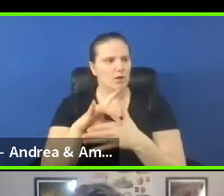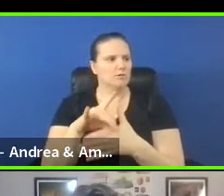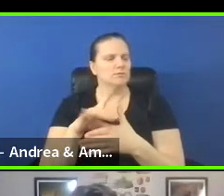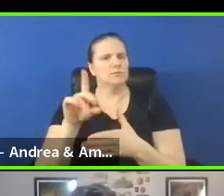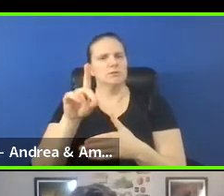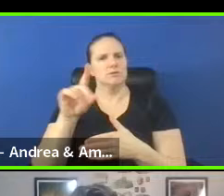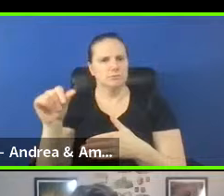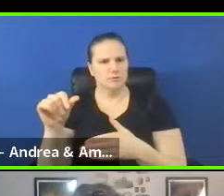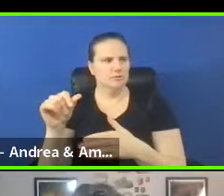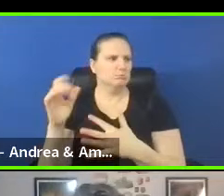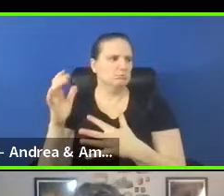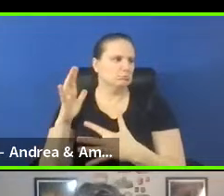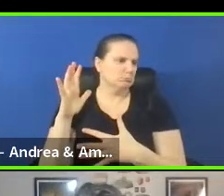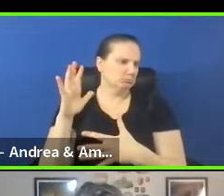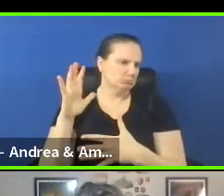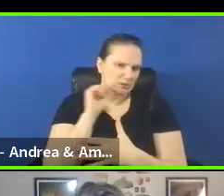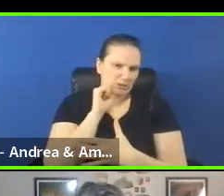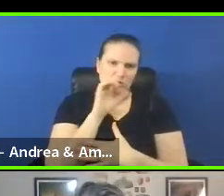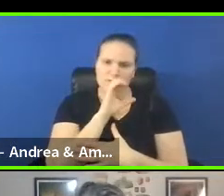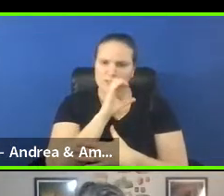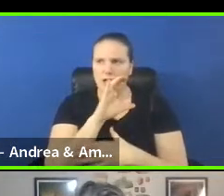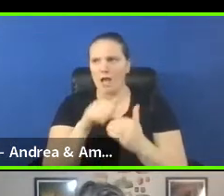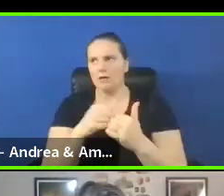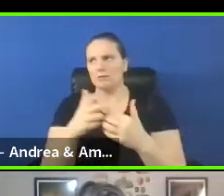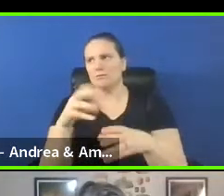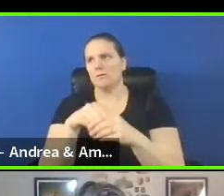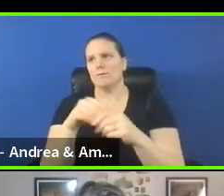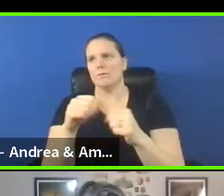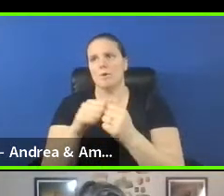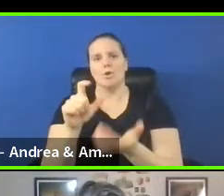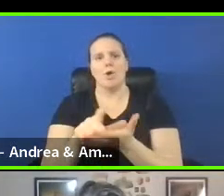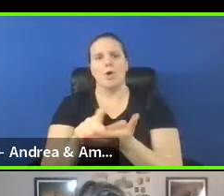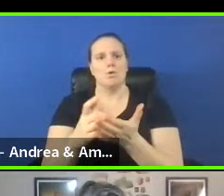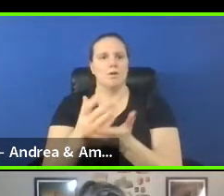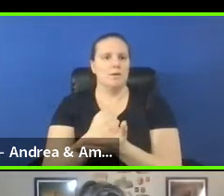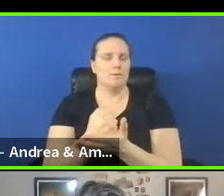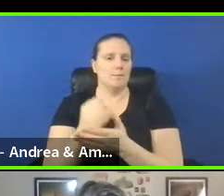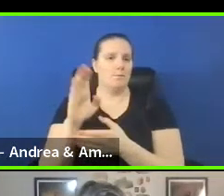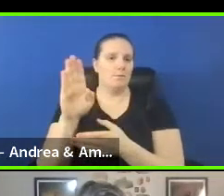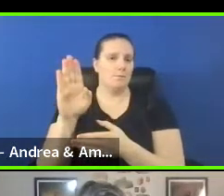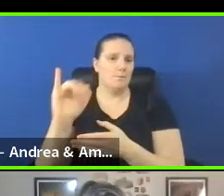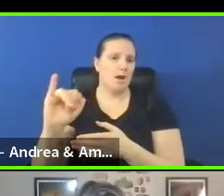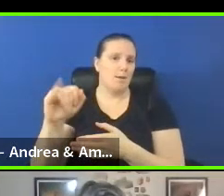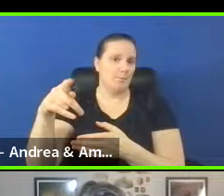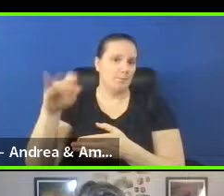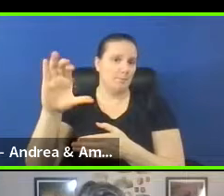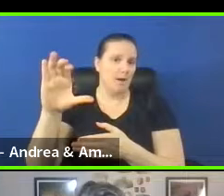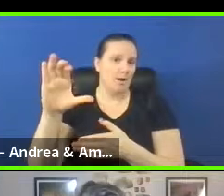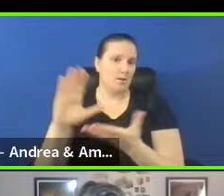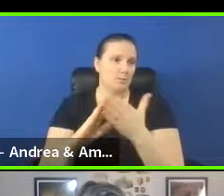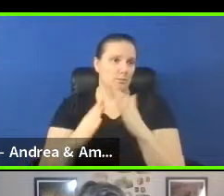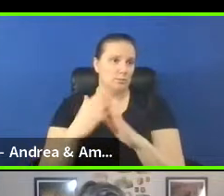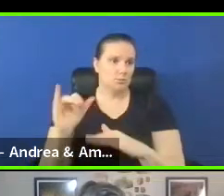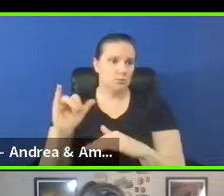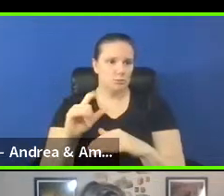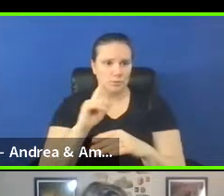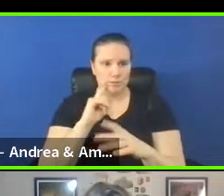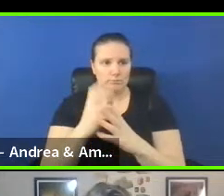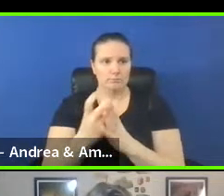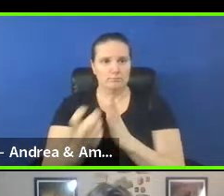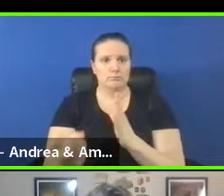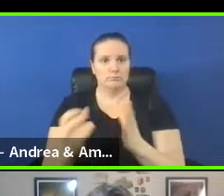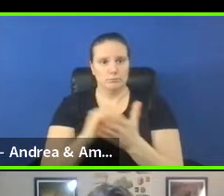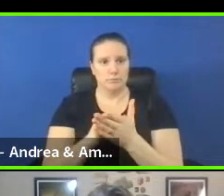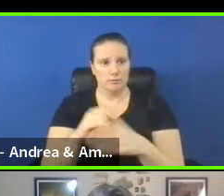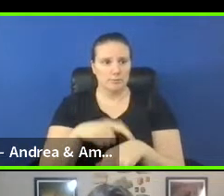disability and seniors, and also how those intersect with low income and BIPOC communities as well. So I just want us to really dive into those